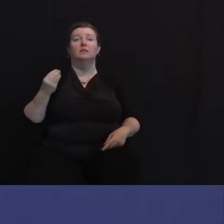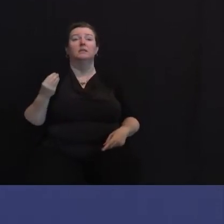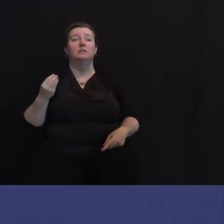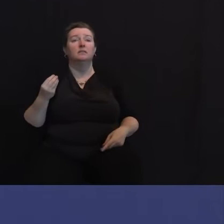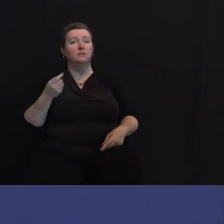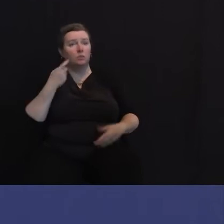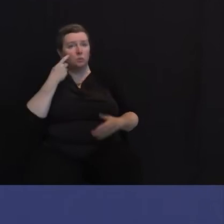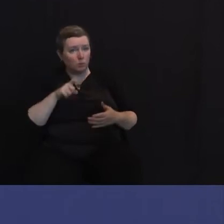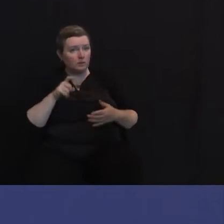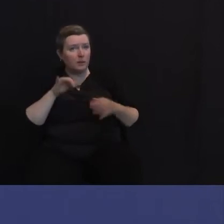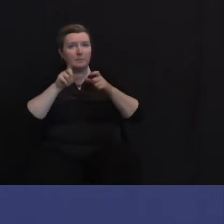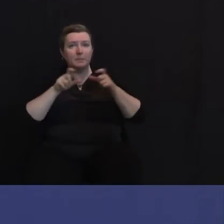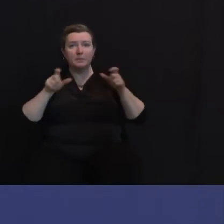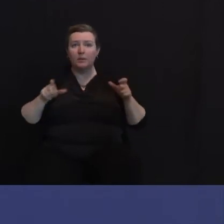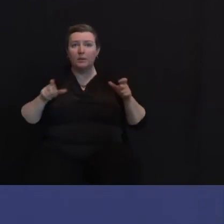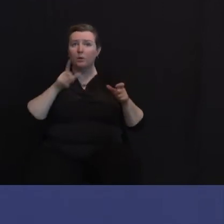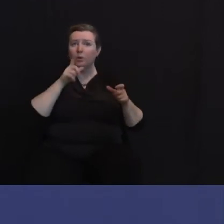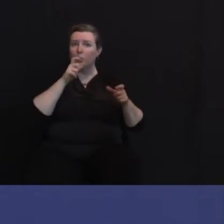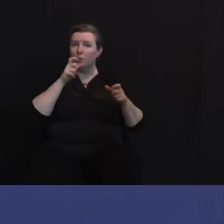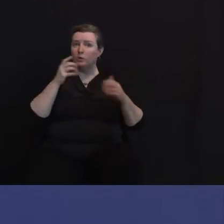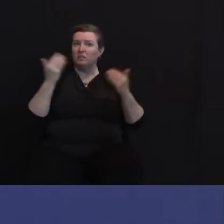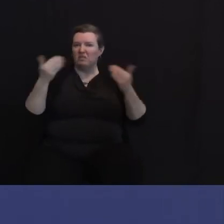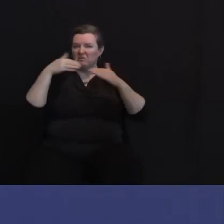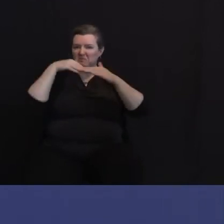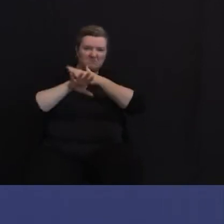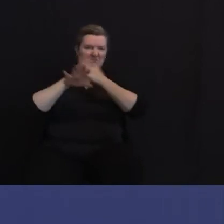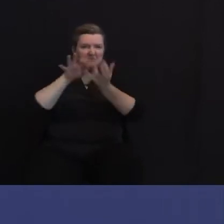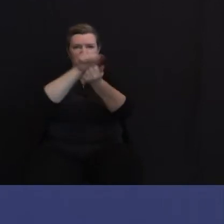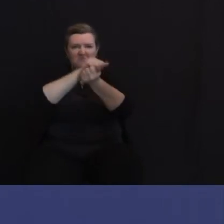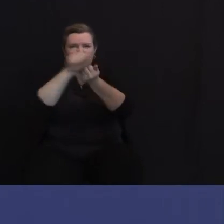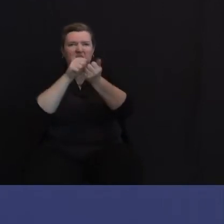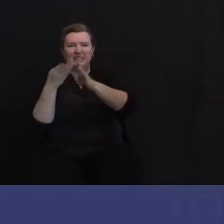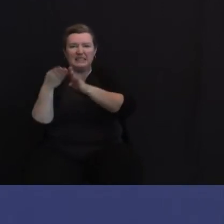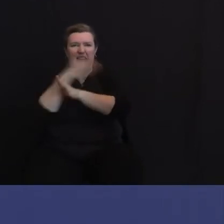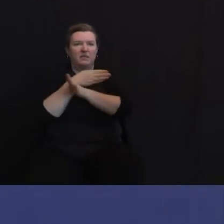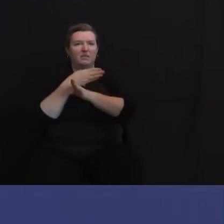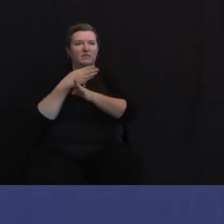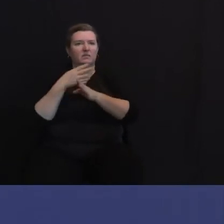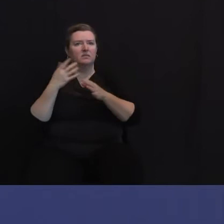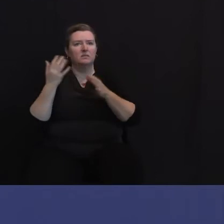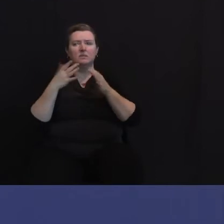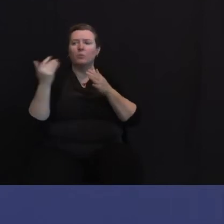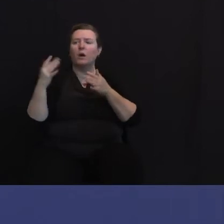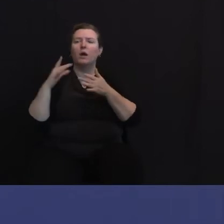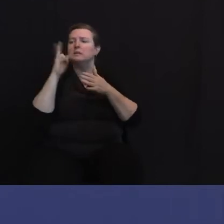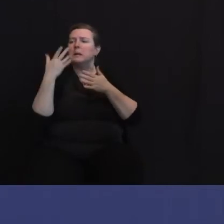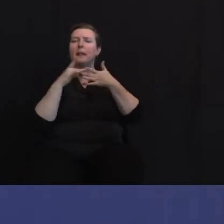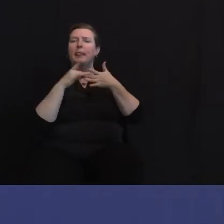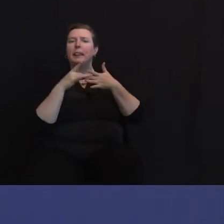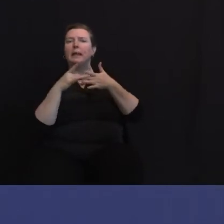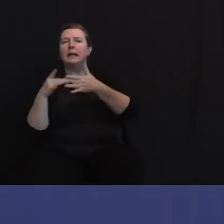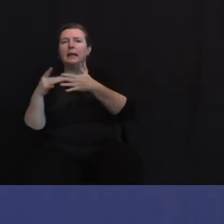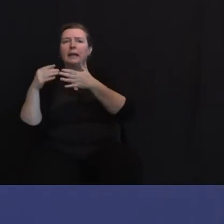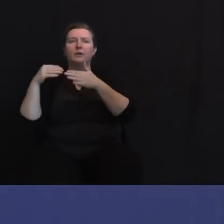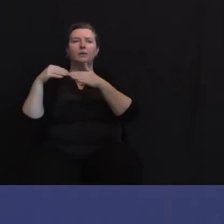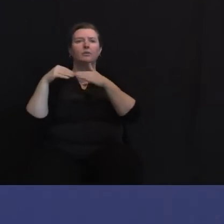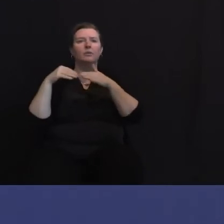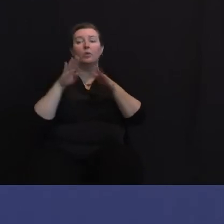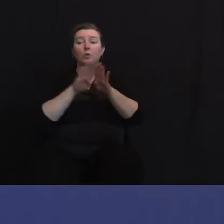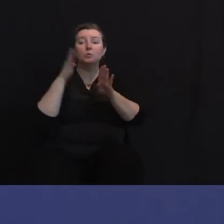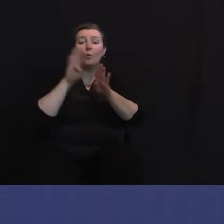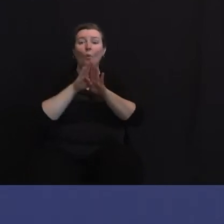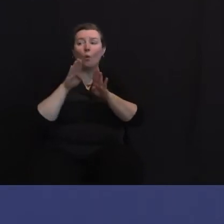the Capitol. If that is proven to be the case, it's one thing to, even after that, to stand up and continue